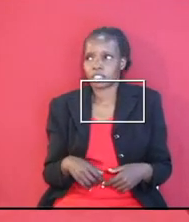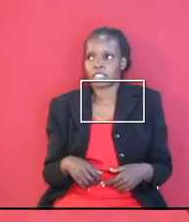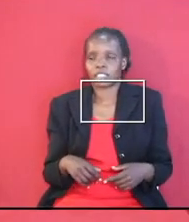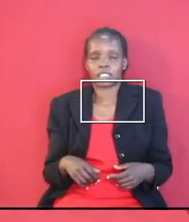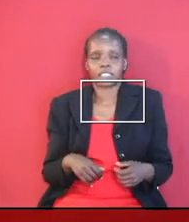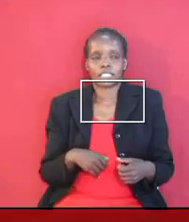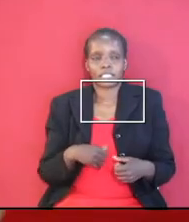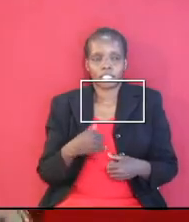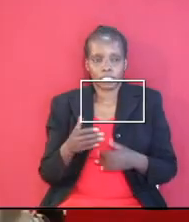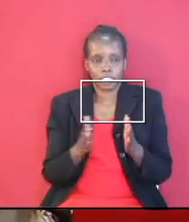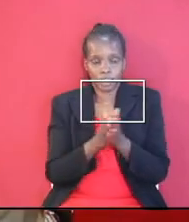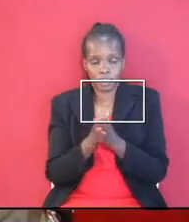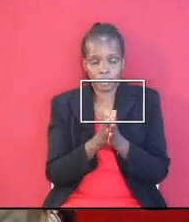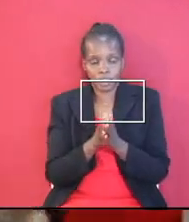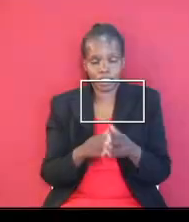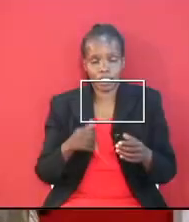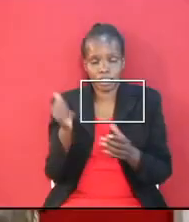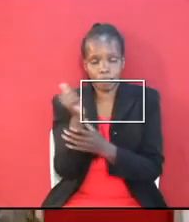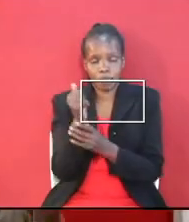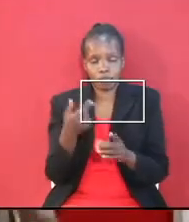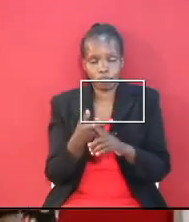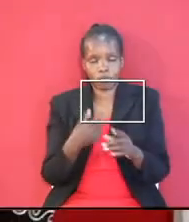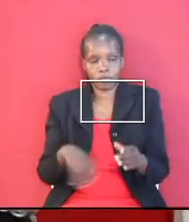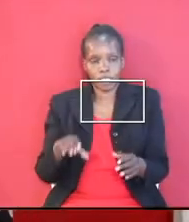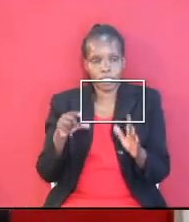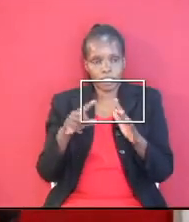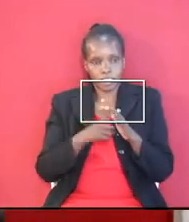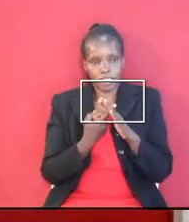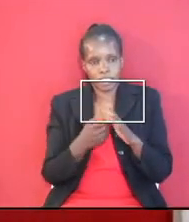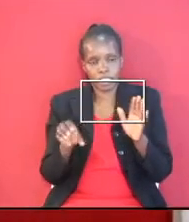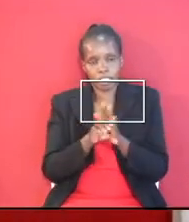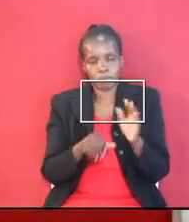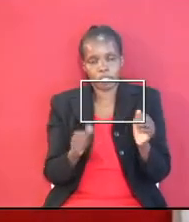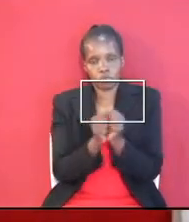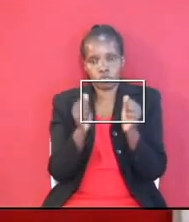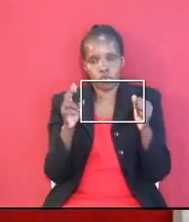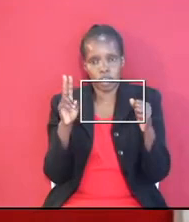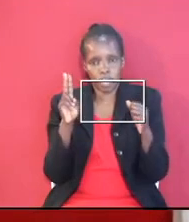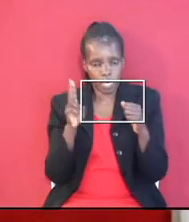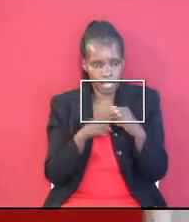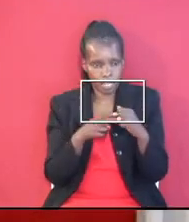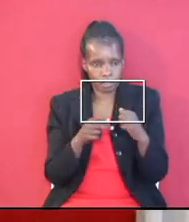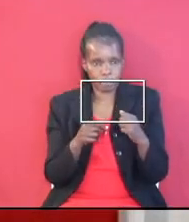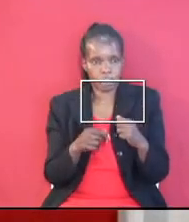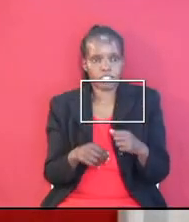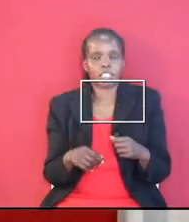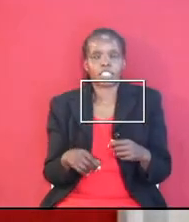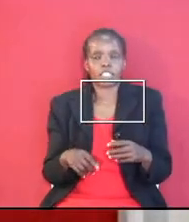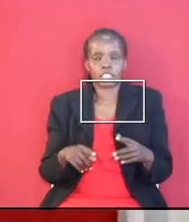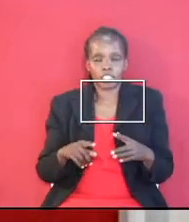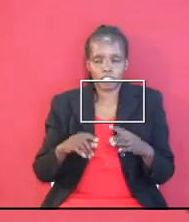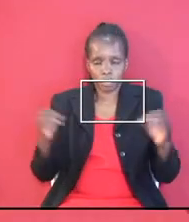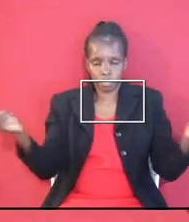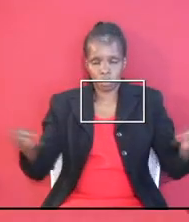one. From the book of Genesis, chapter 12 to chapter 50, God is introducing himself